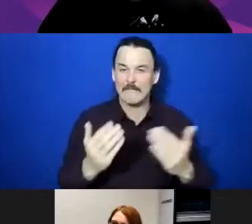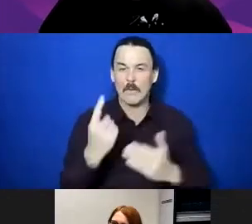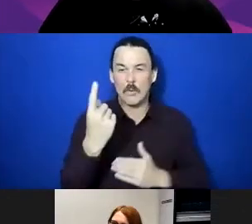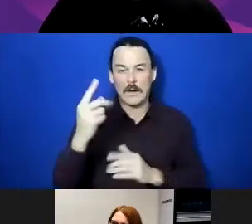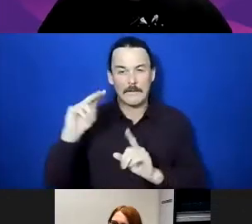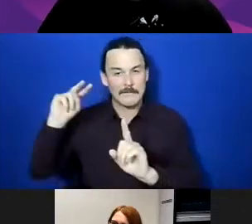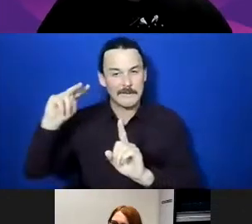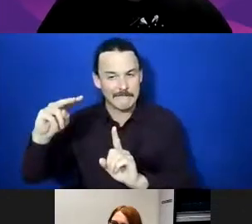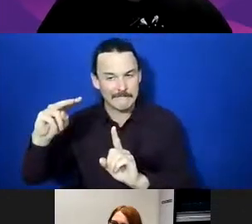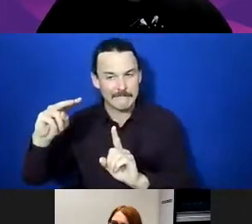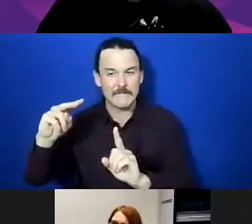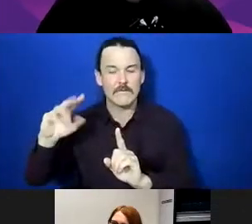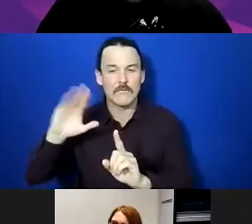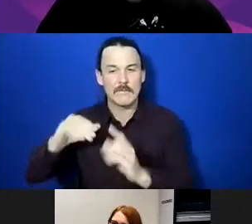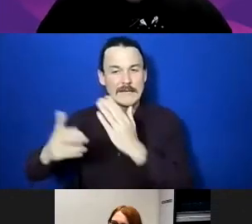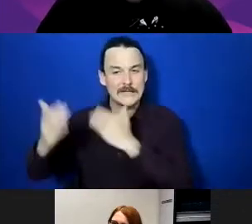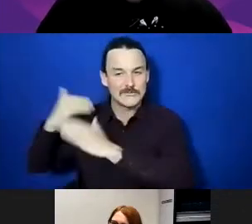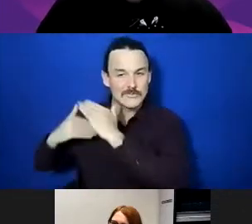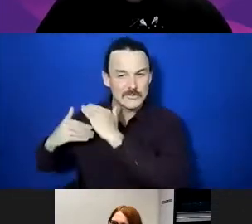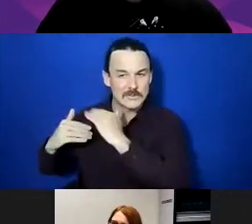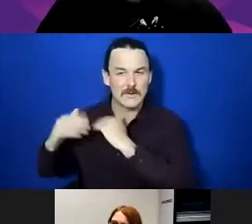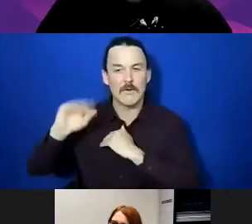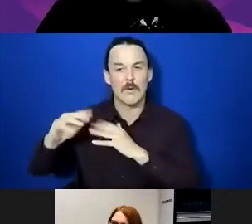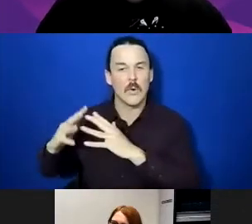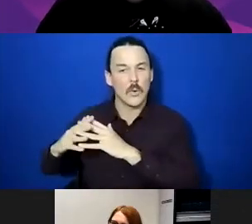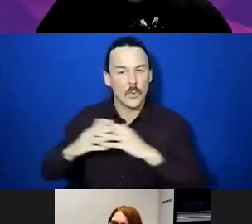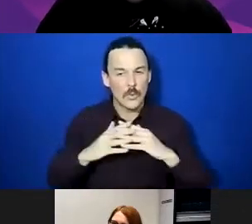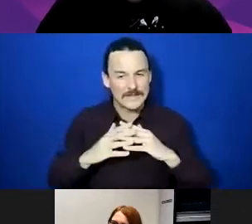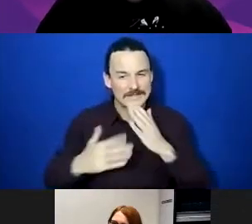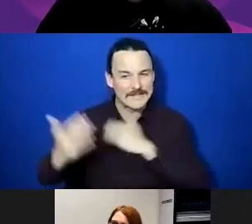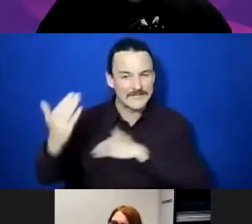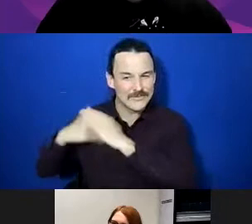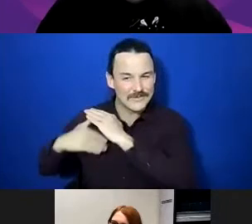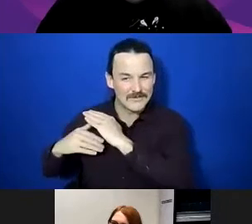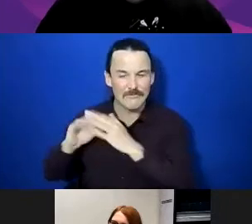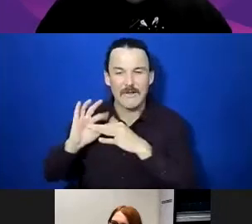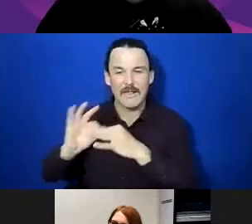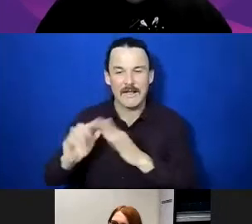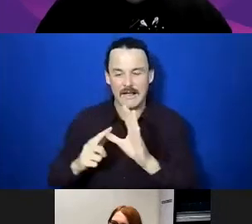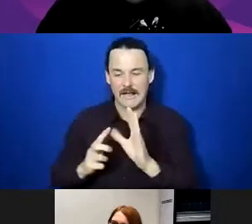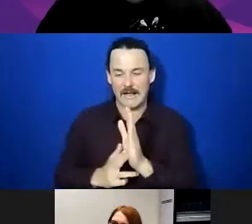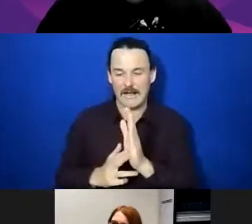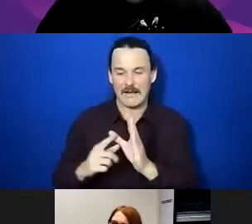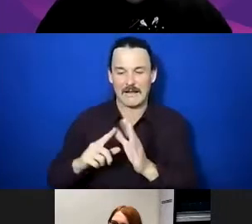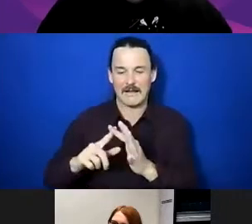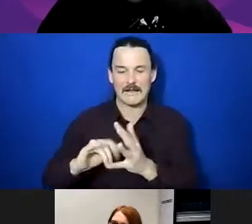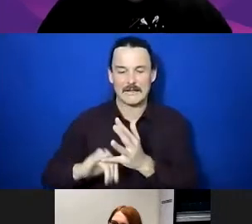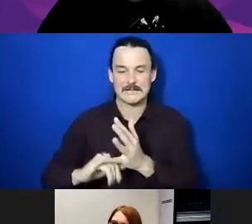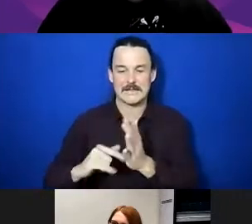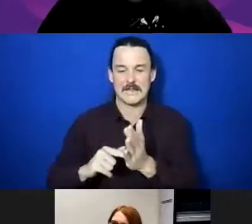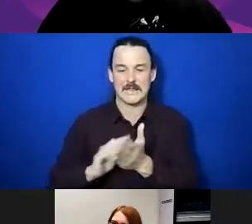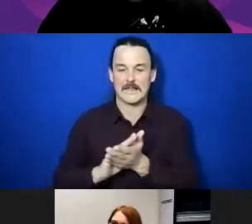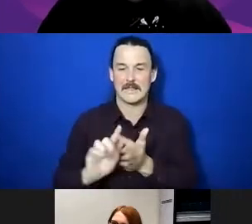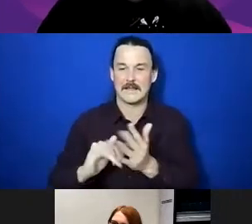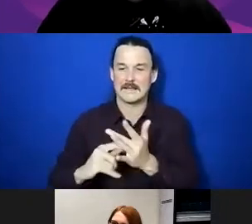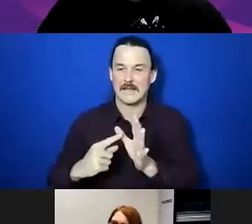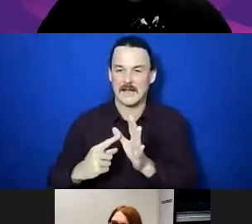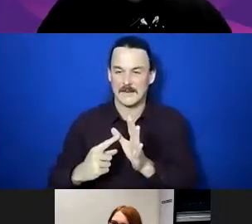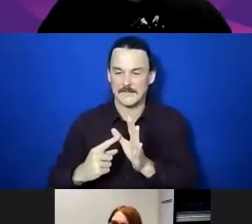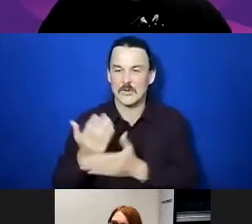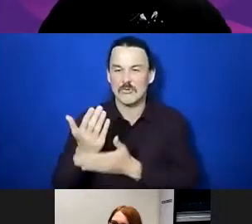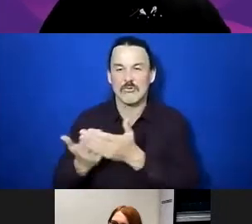drawing exclusively from a Western history of anaesthesia with case studies from North America and the United